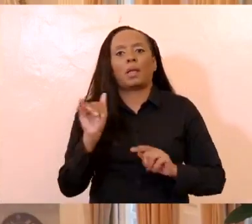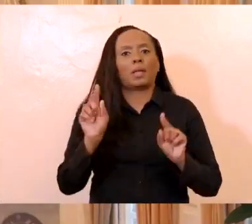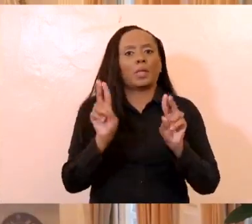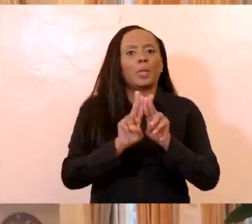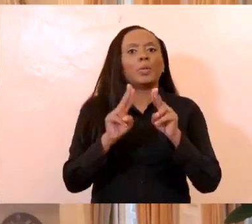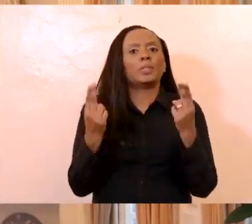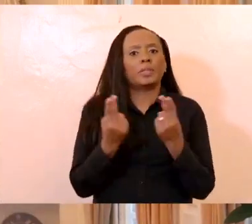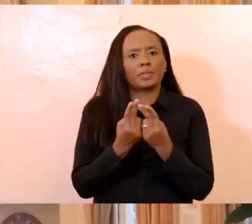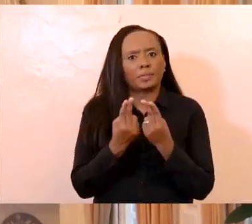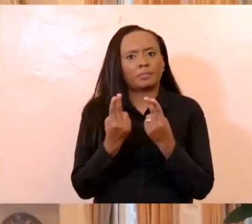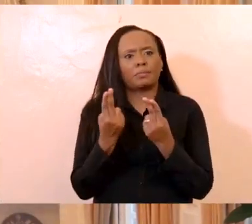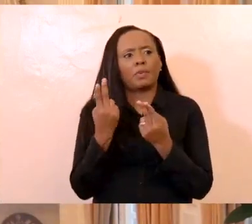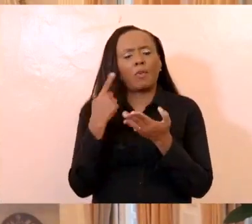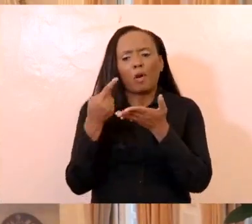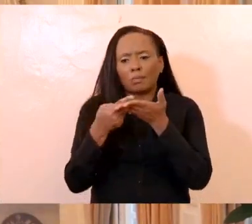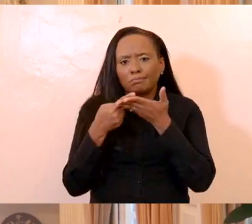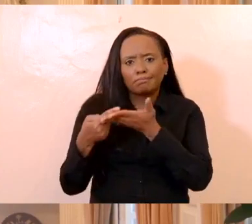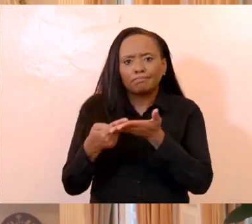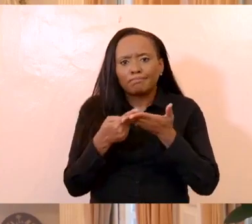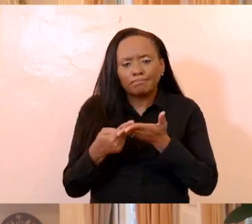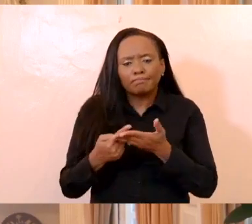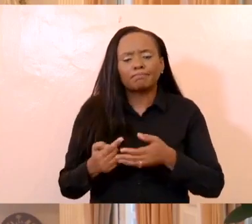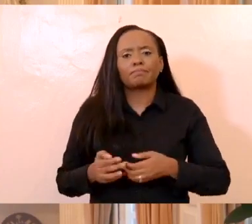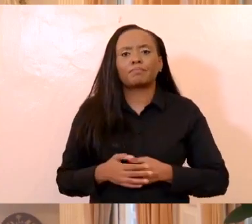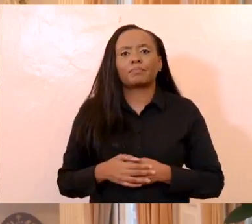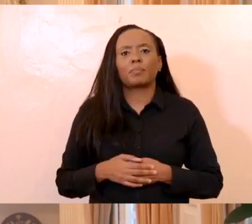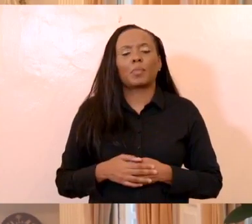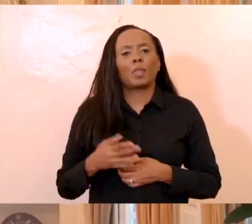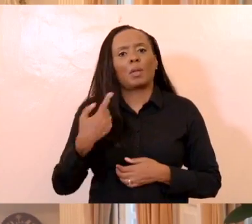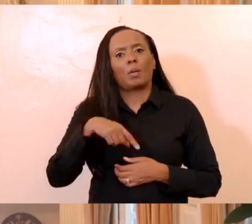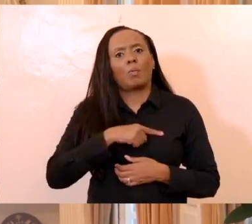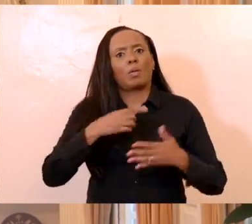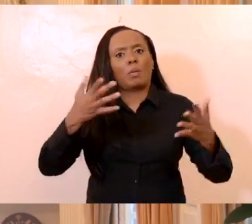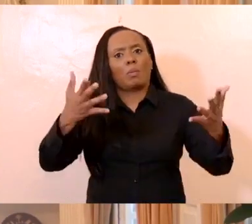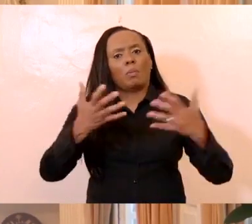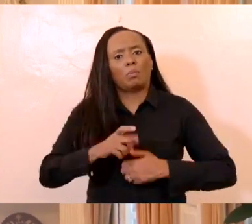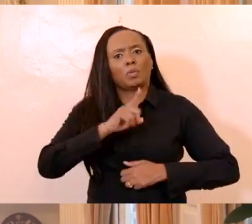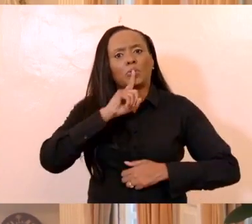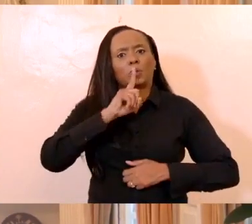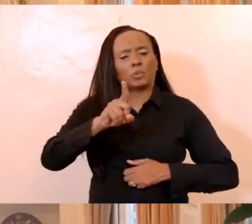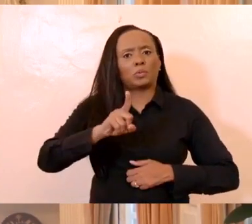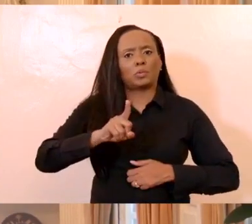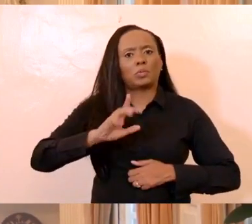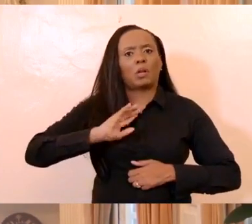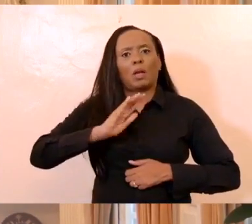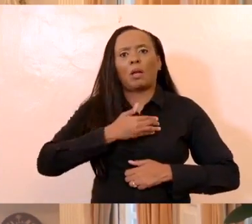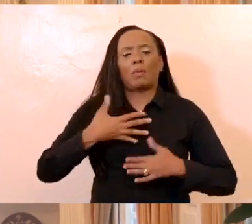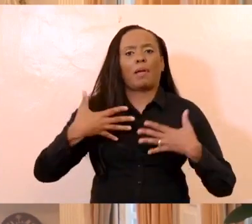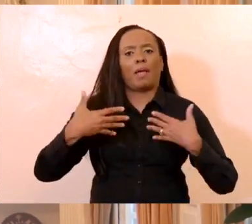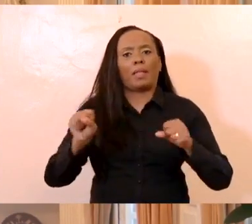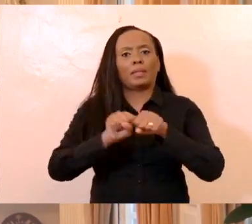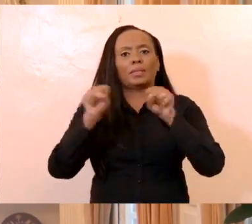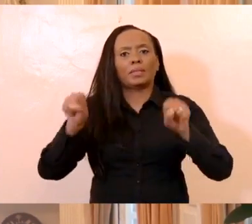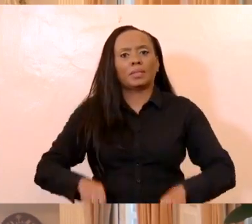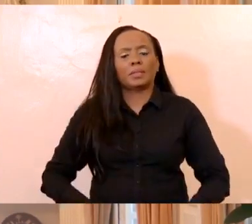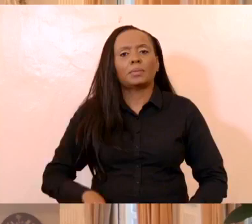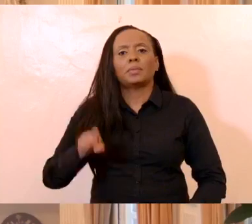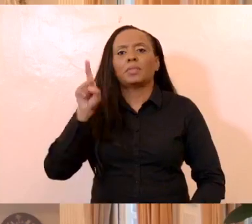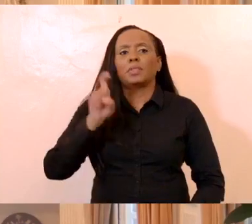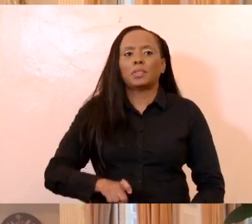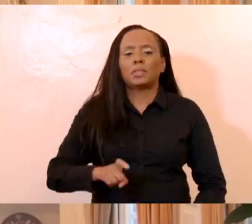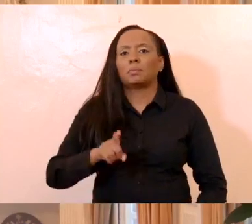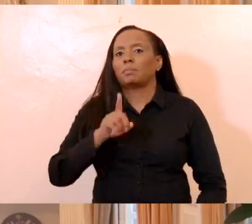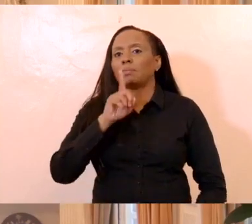We are building to ensure adequate health system capacities, that they should be in place to detect and